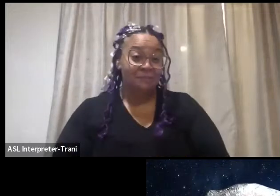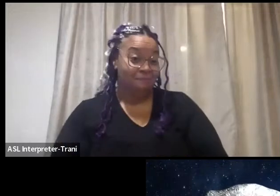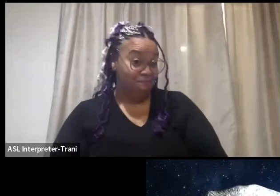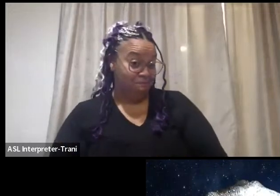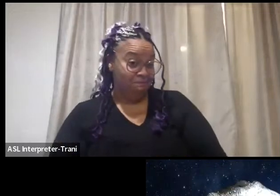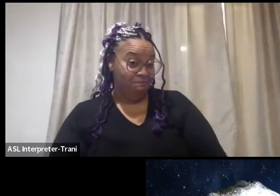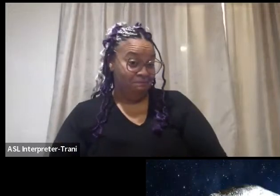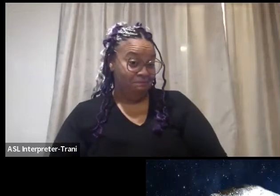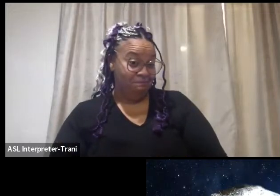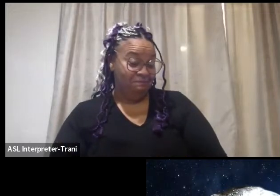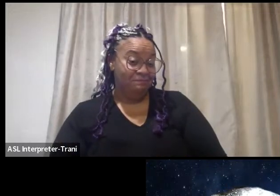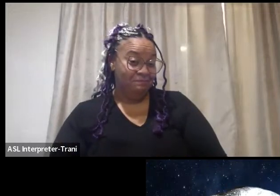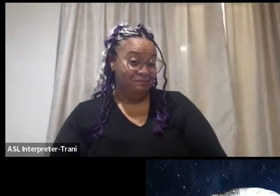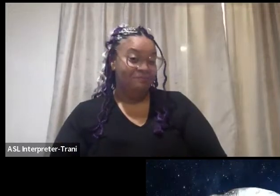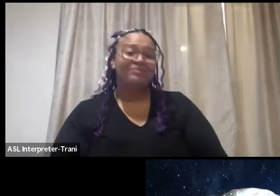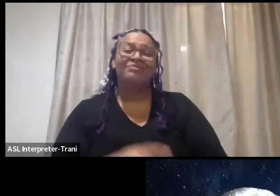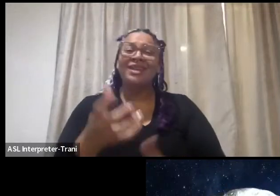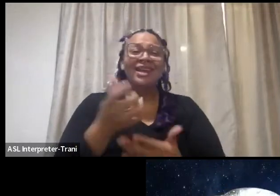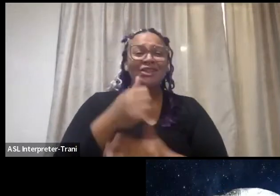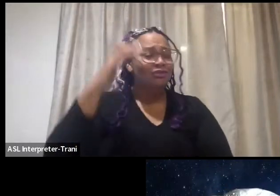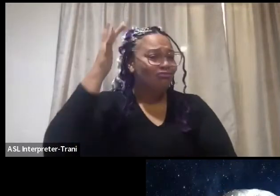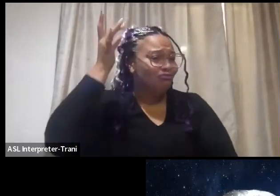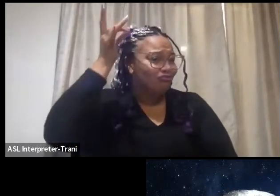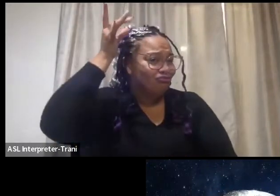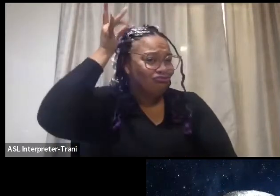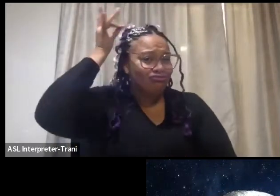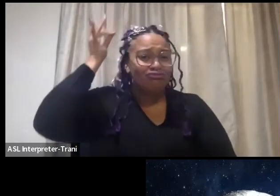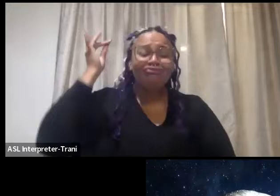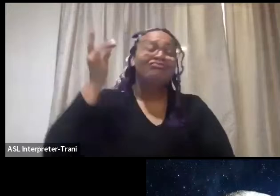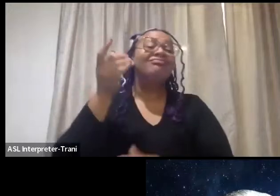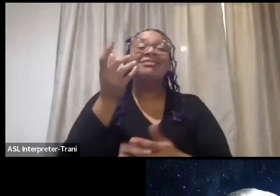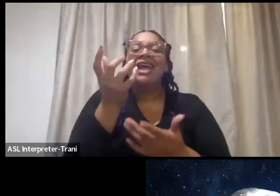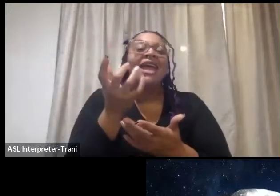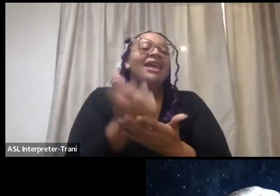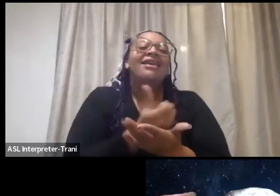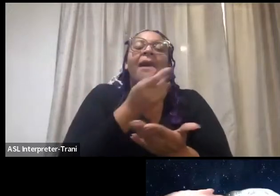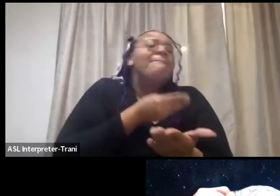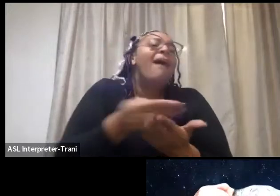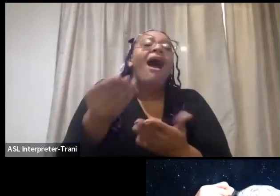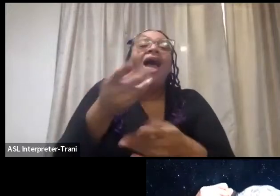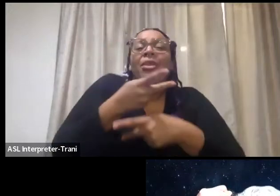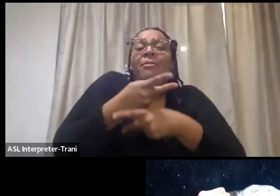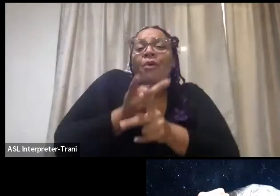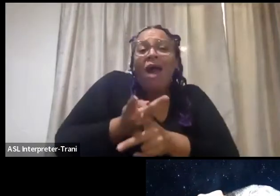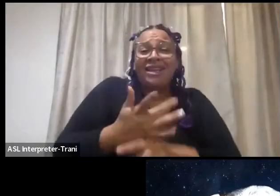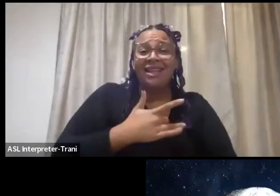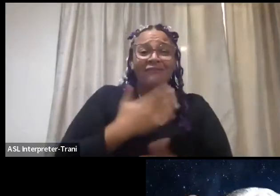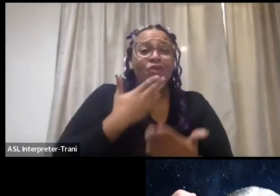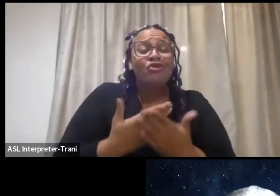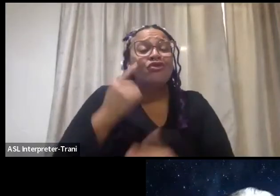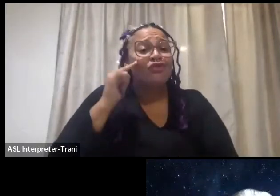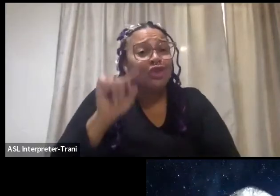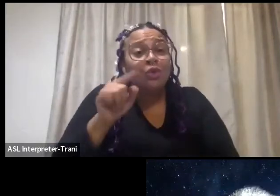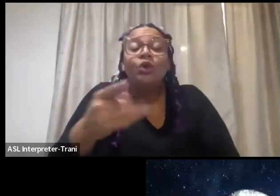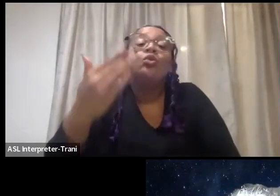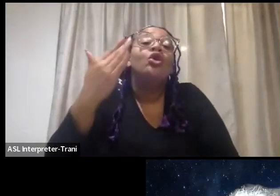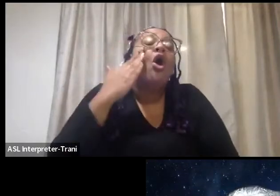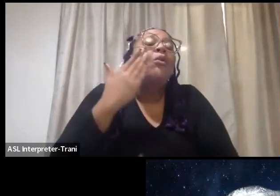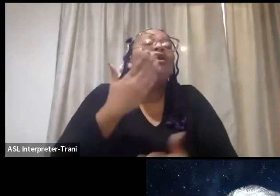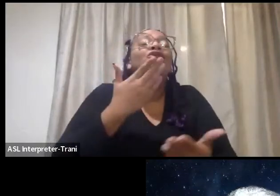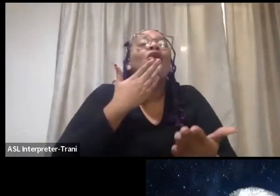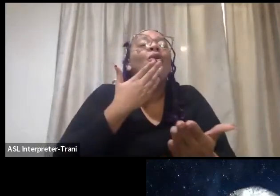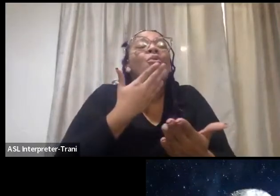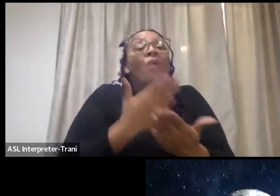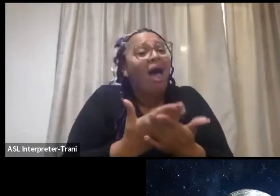Oh, get your scalp ointment. Like, get the products that feel good for you. Y'all know this so well. Like, of pretty